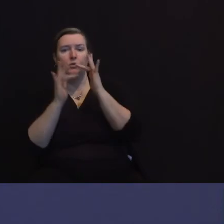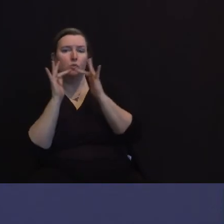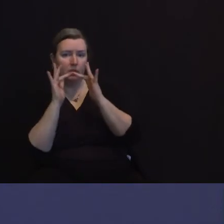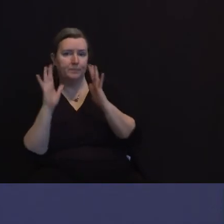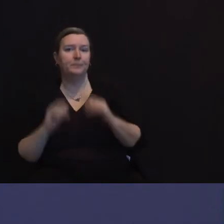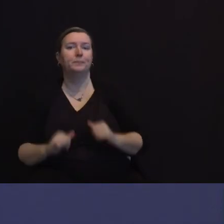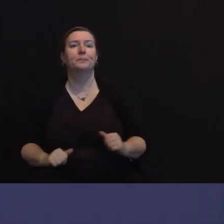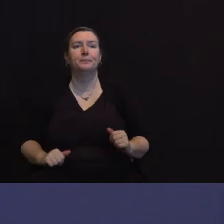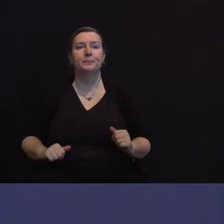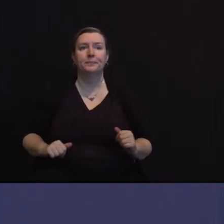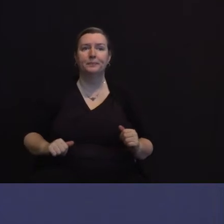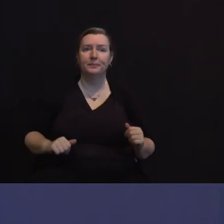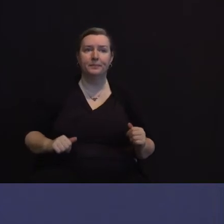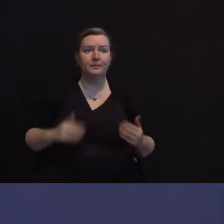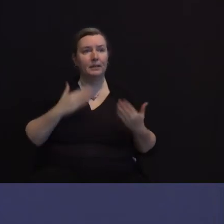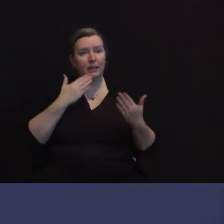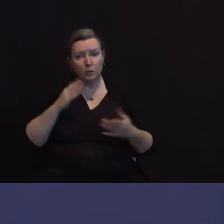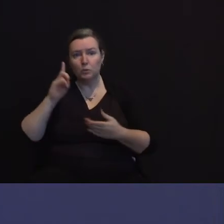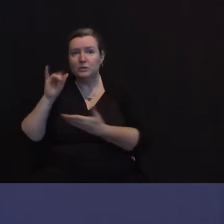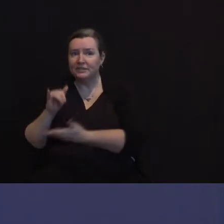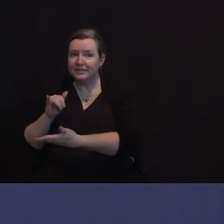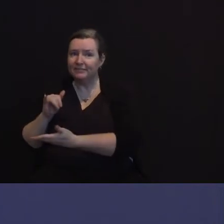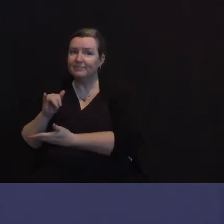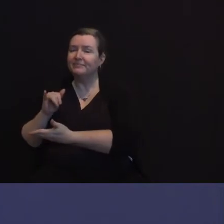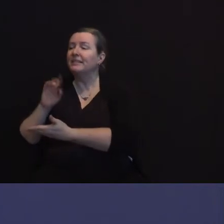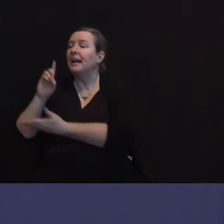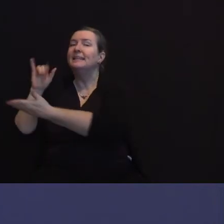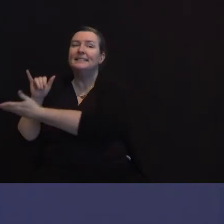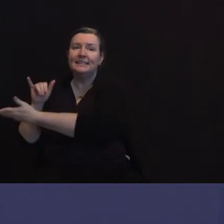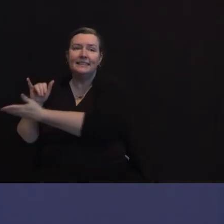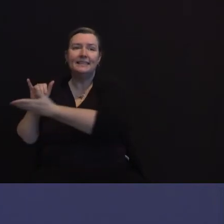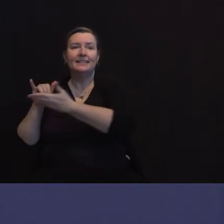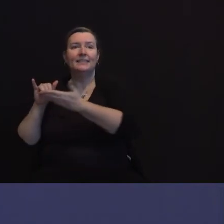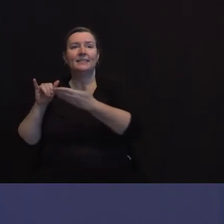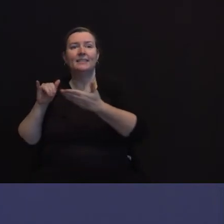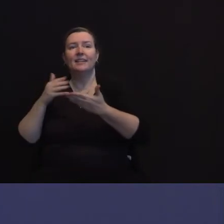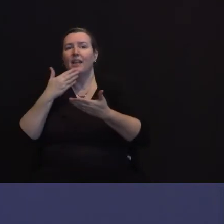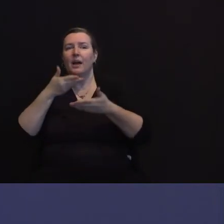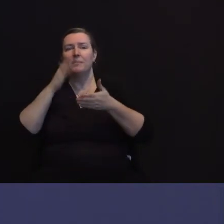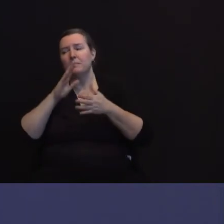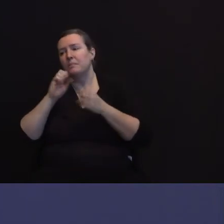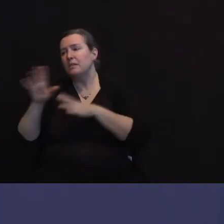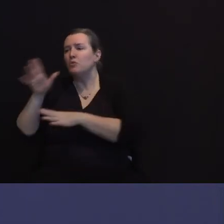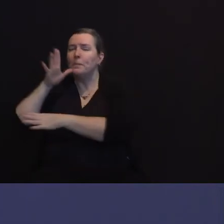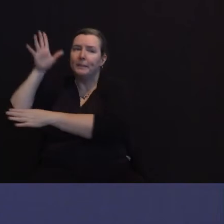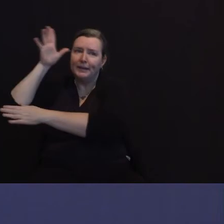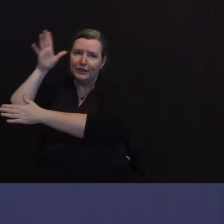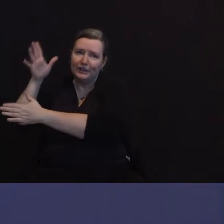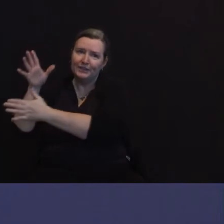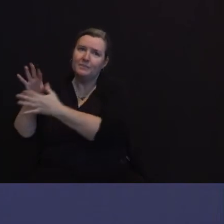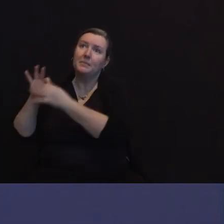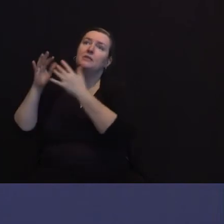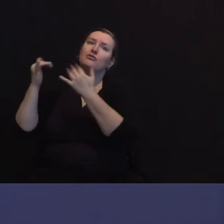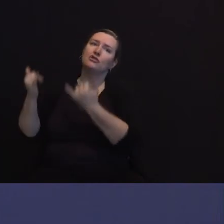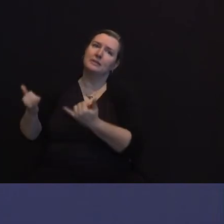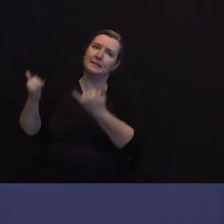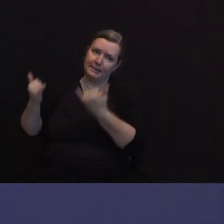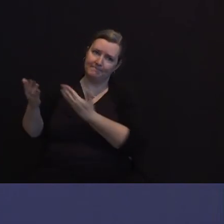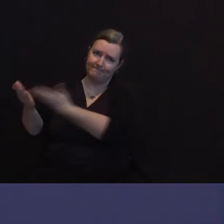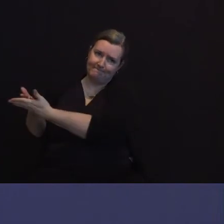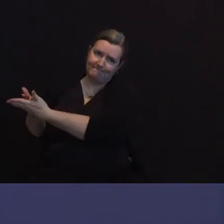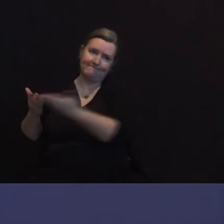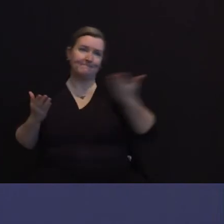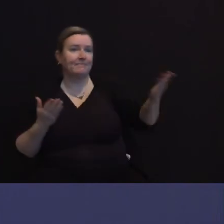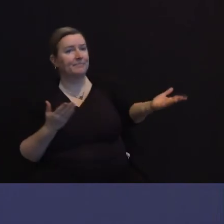Judy and Eddie. And Eddie, God bless your mom and dad, particularly on every day, but particularly this day. Pat, likewise to you and your family.